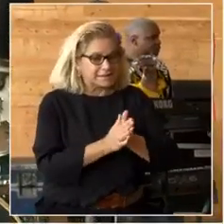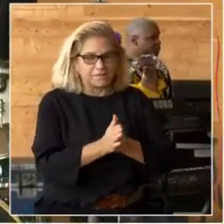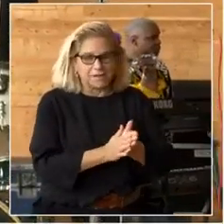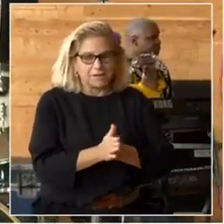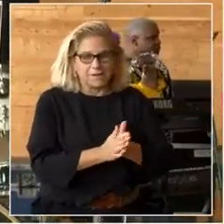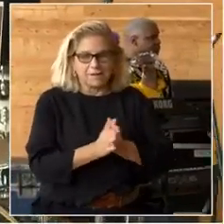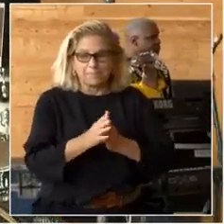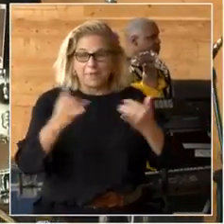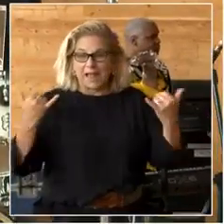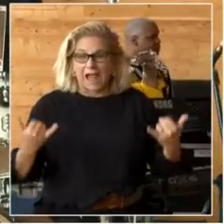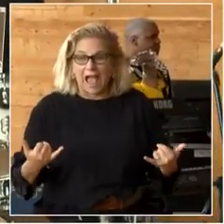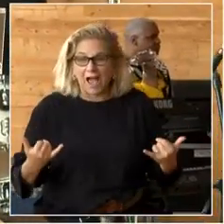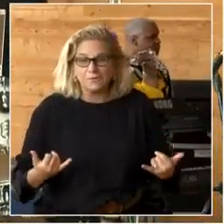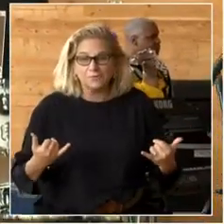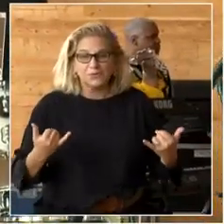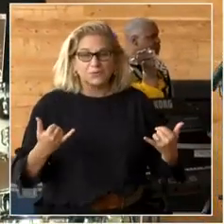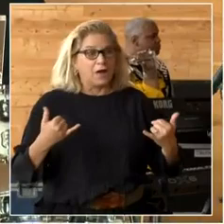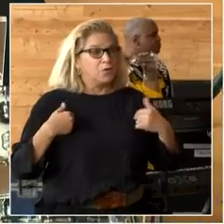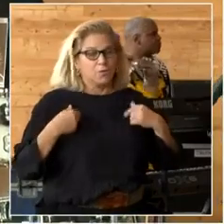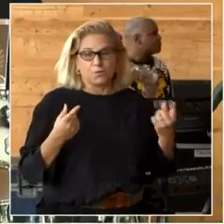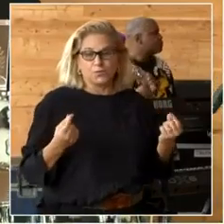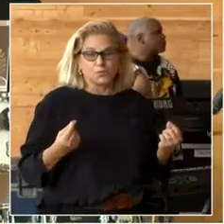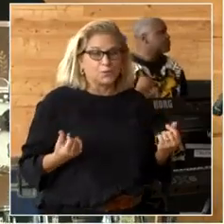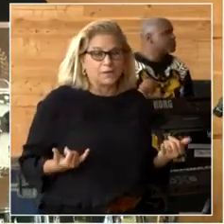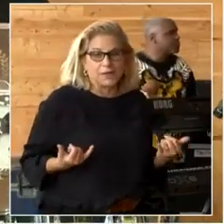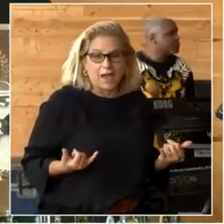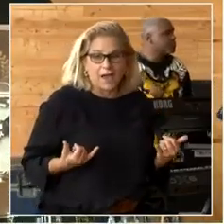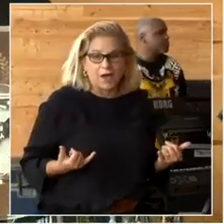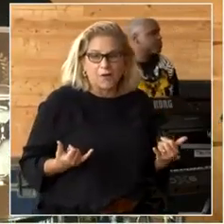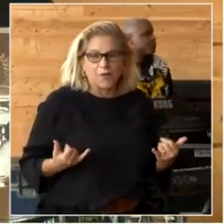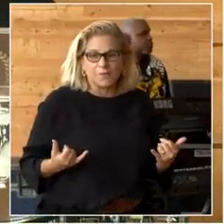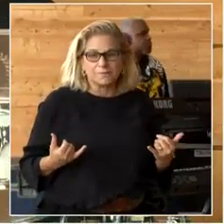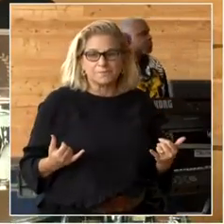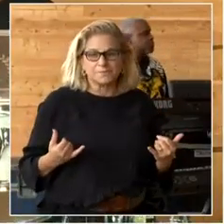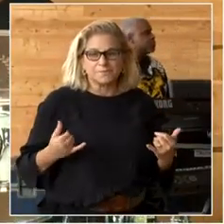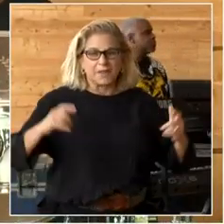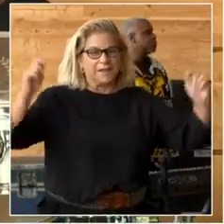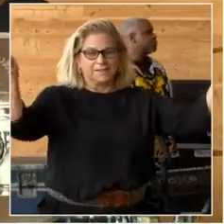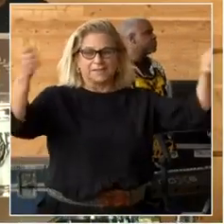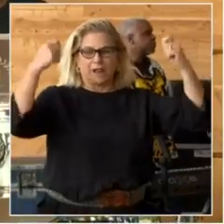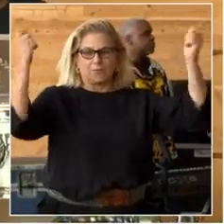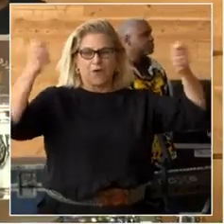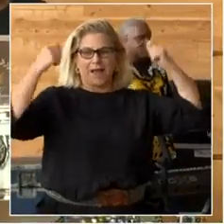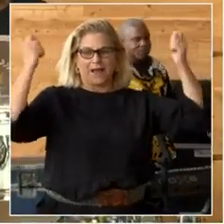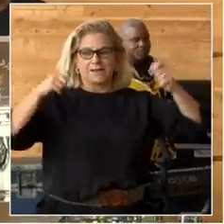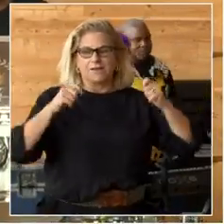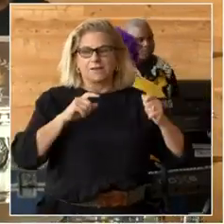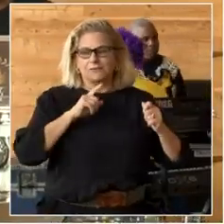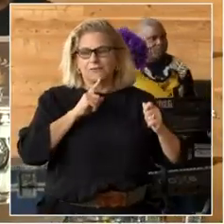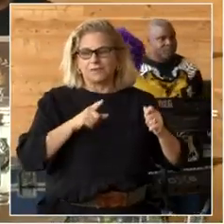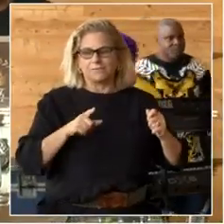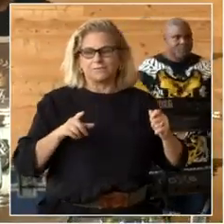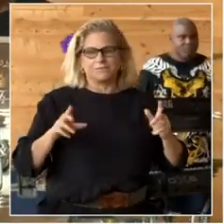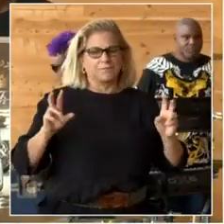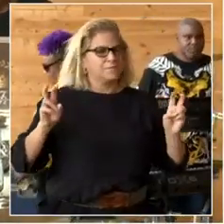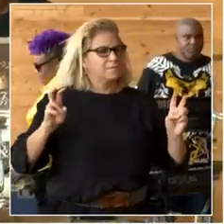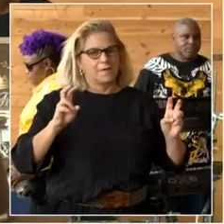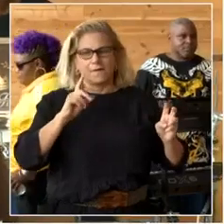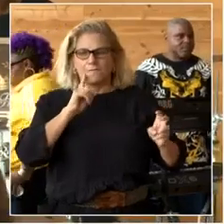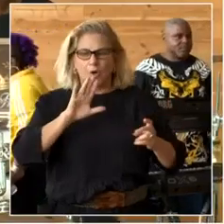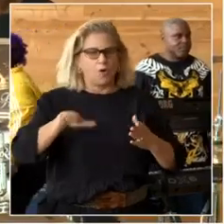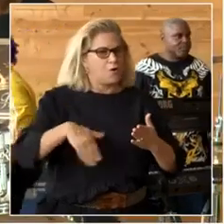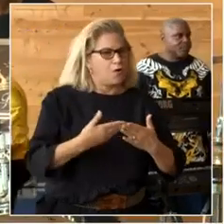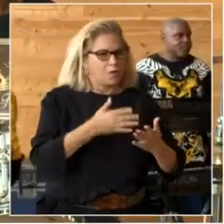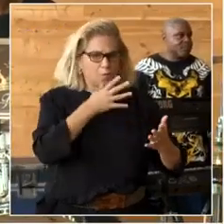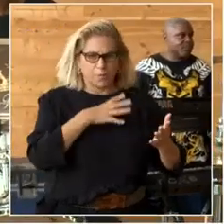Today we're here. We came together to celebrate the remarkable achievements of all women, as well